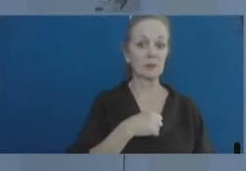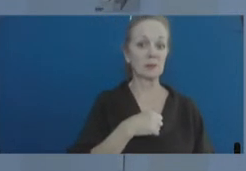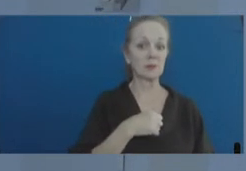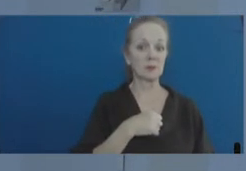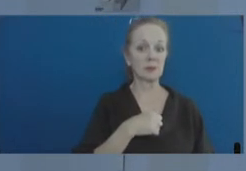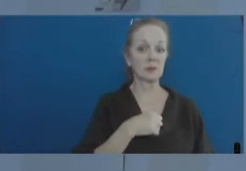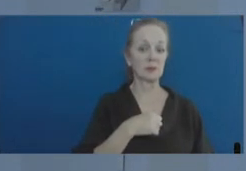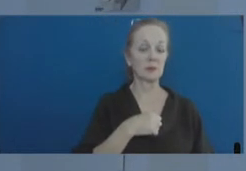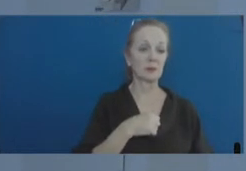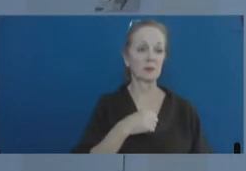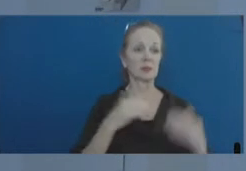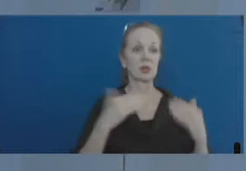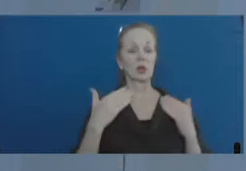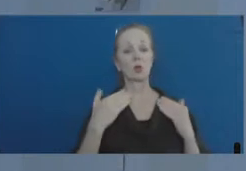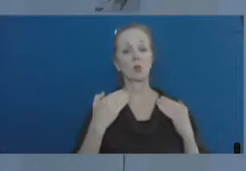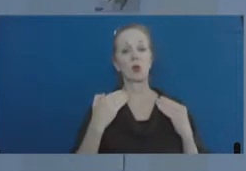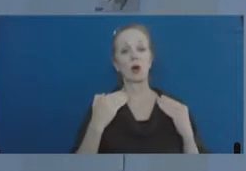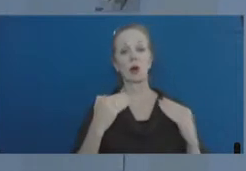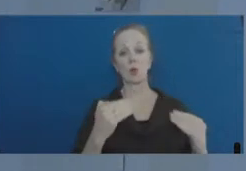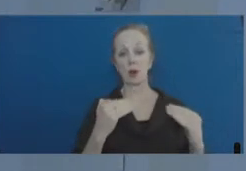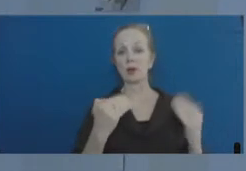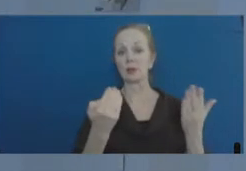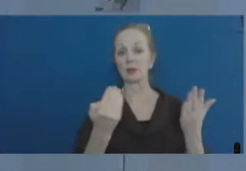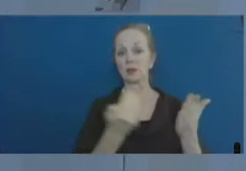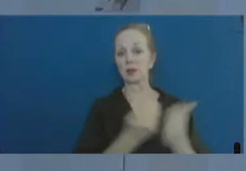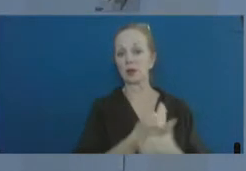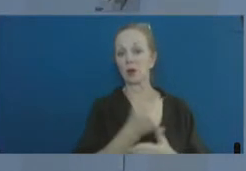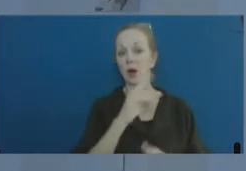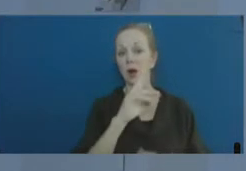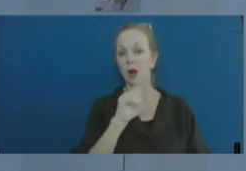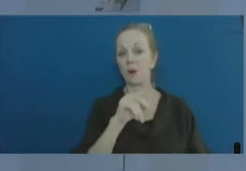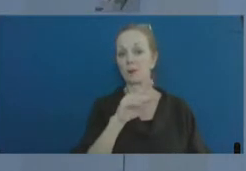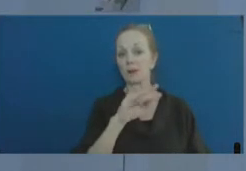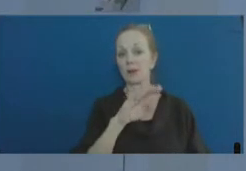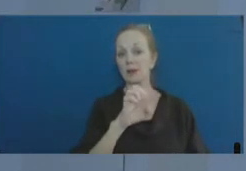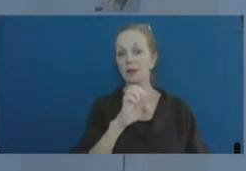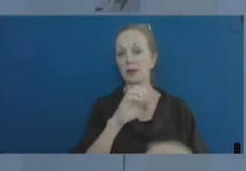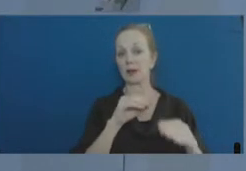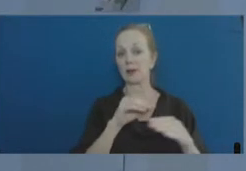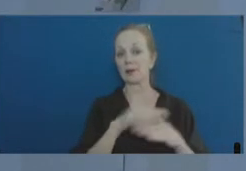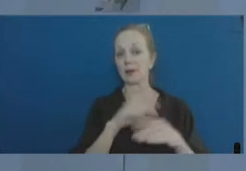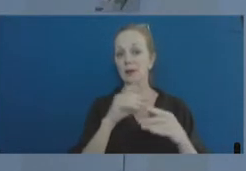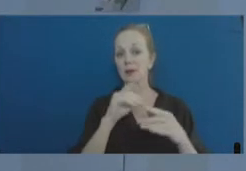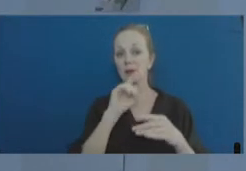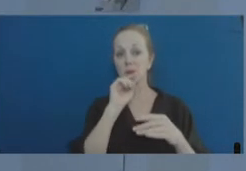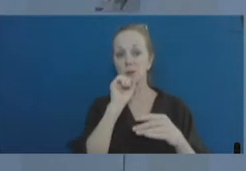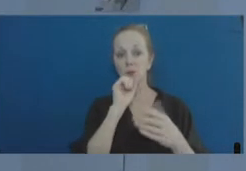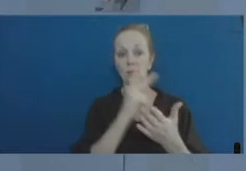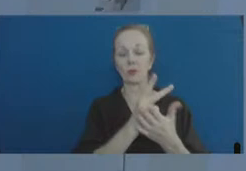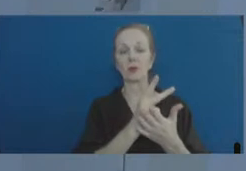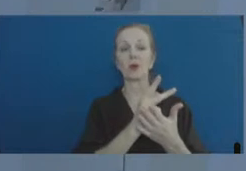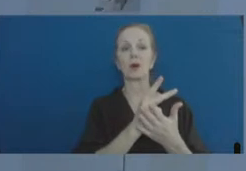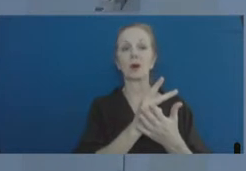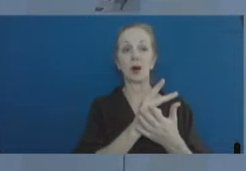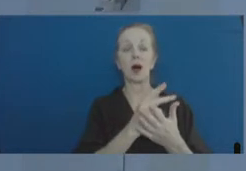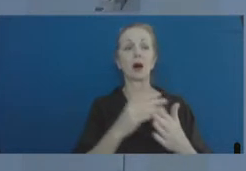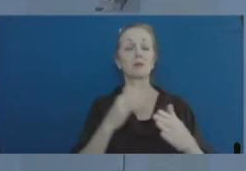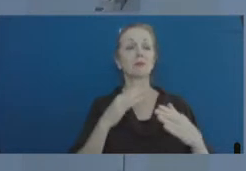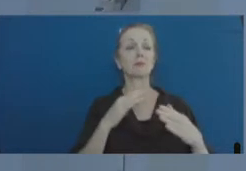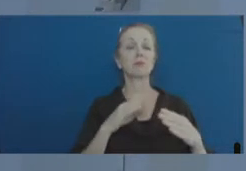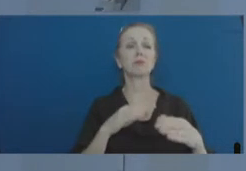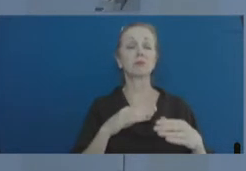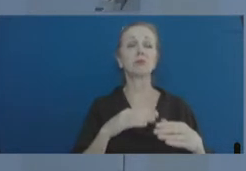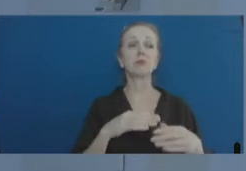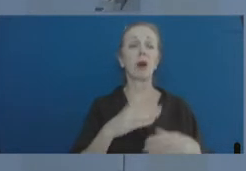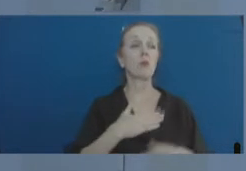to go ahead and have this new update effective upon approval, but I'm open to conversations about what that runway could look